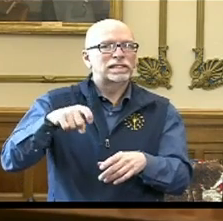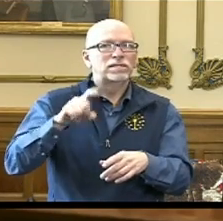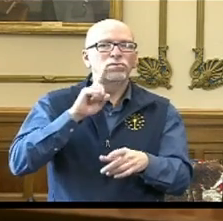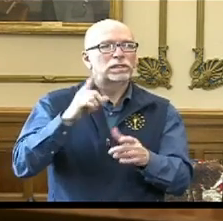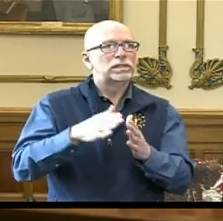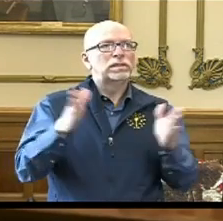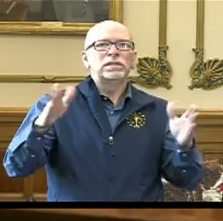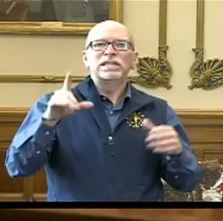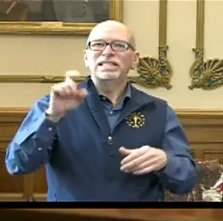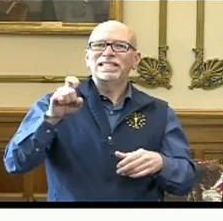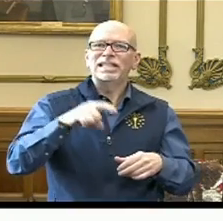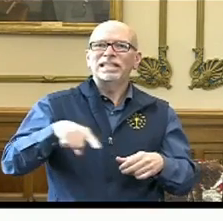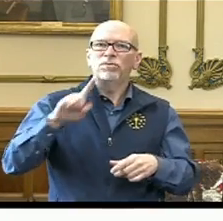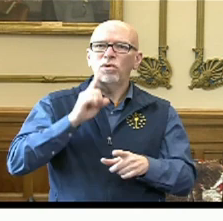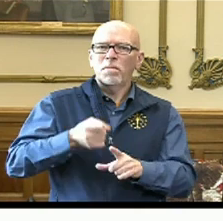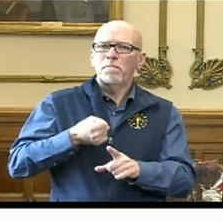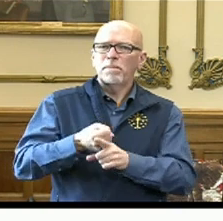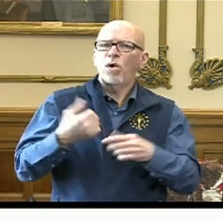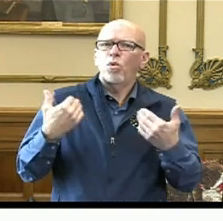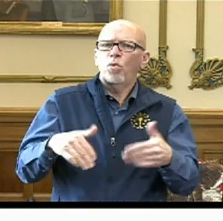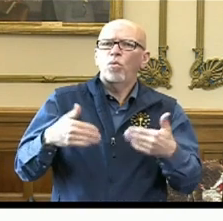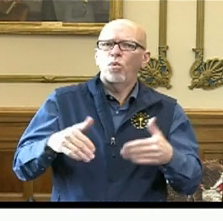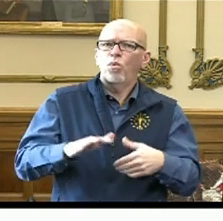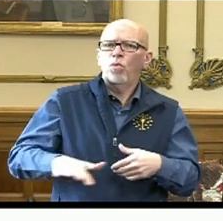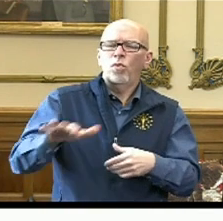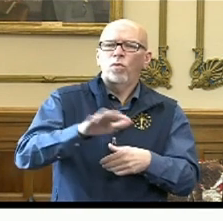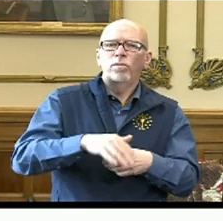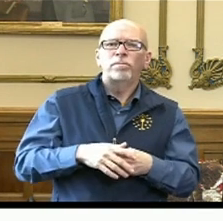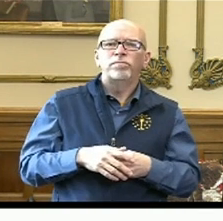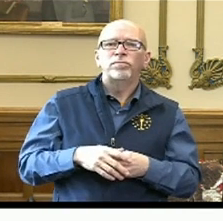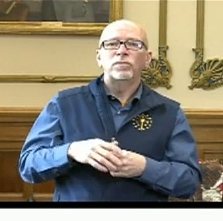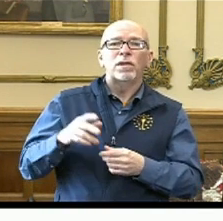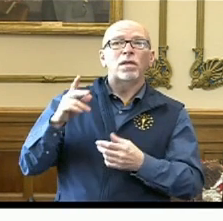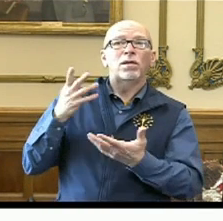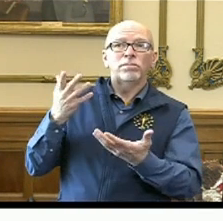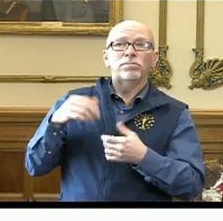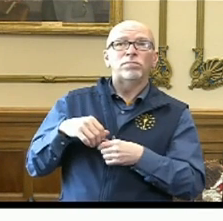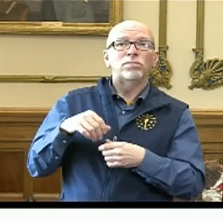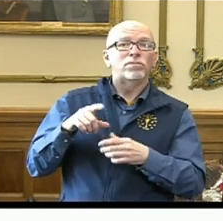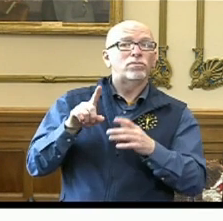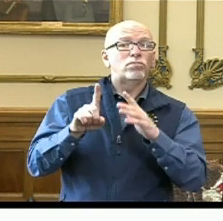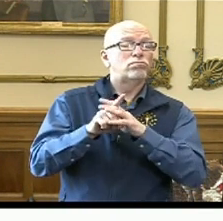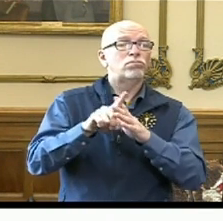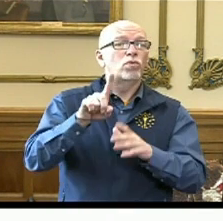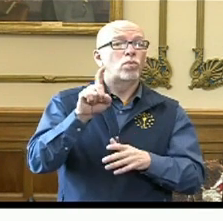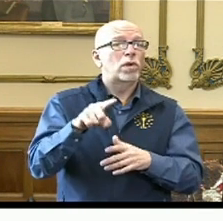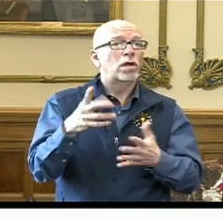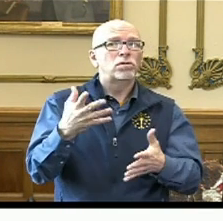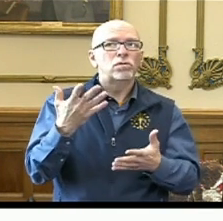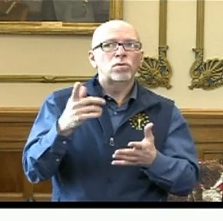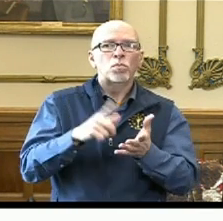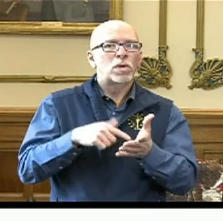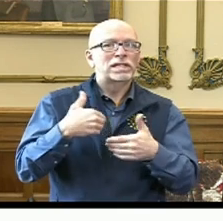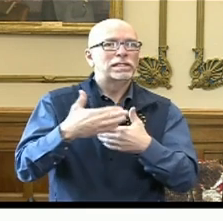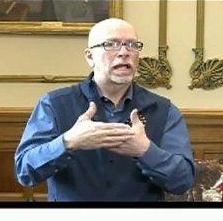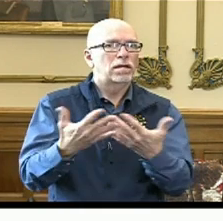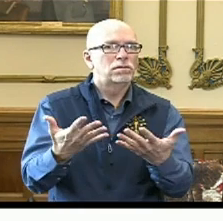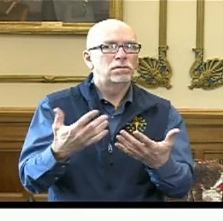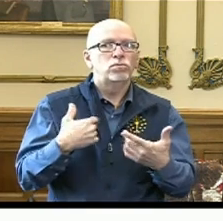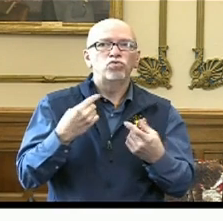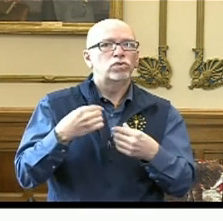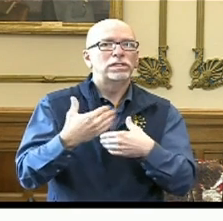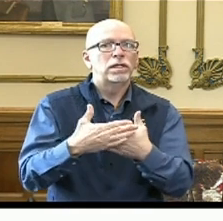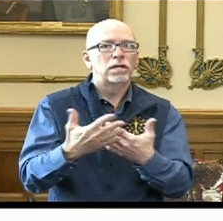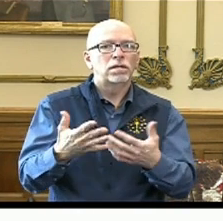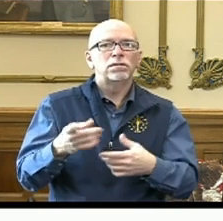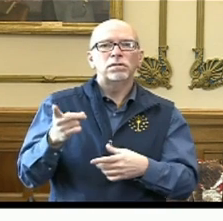deep that impact is. And of course, the question immediately has arisen as to, well, what's the next step? Leader